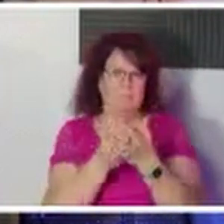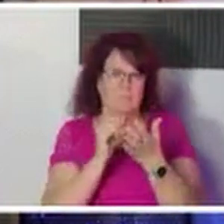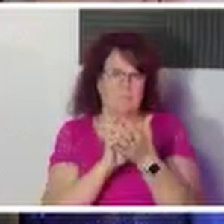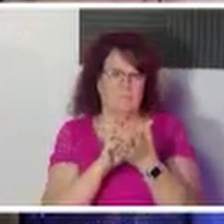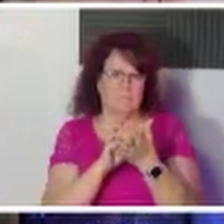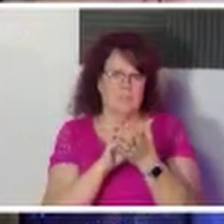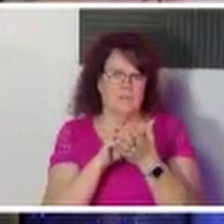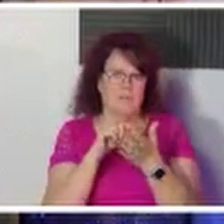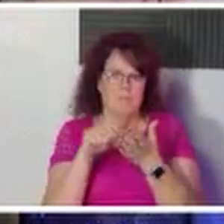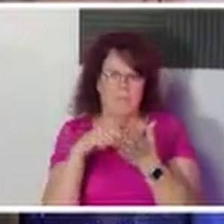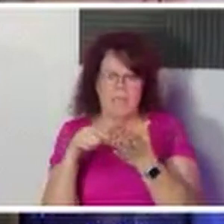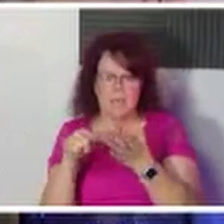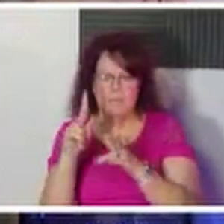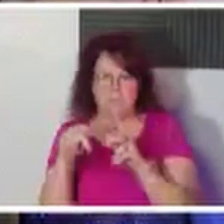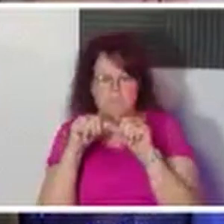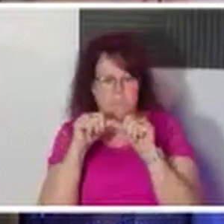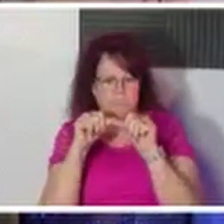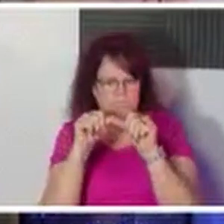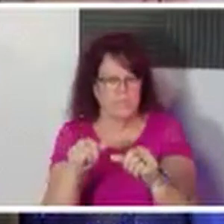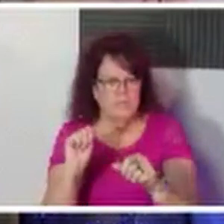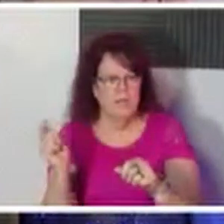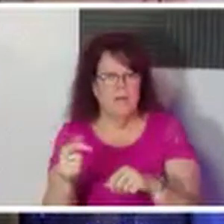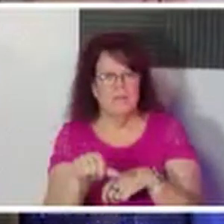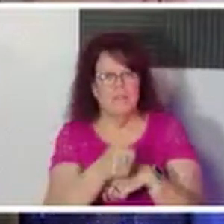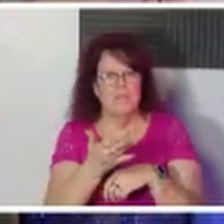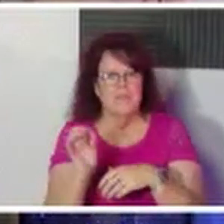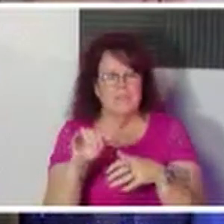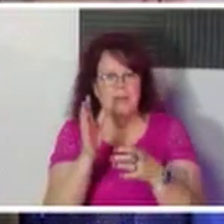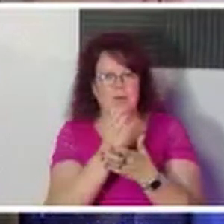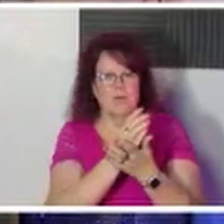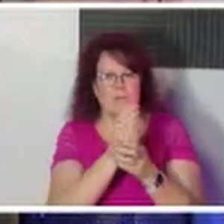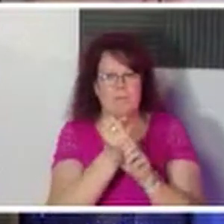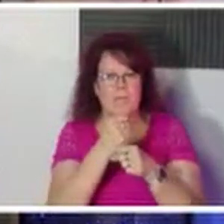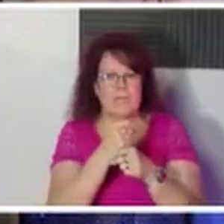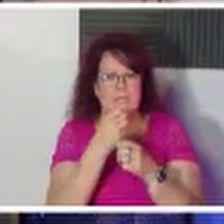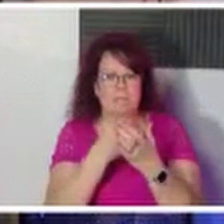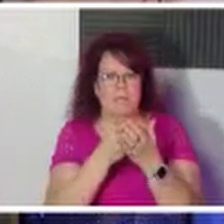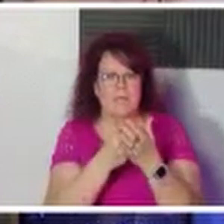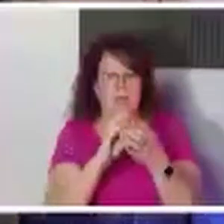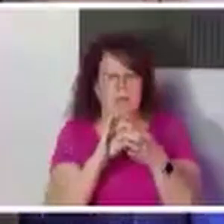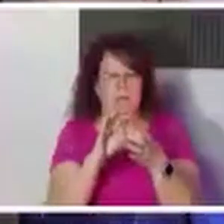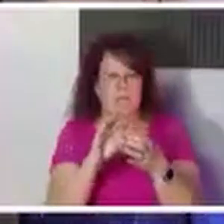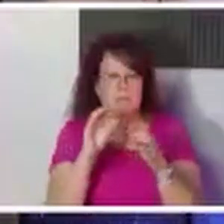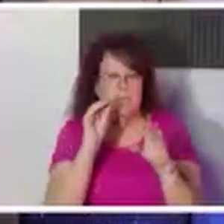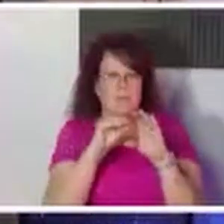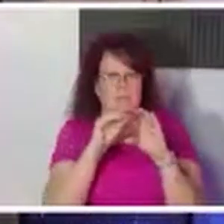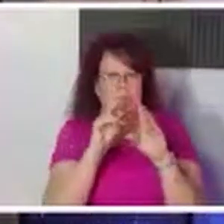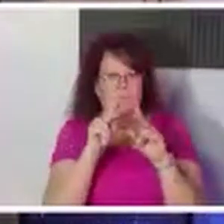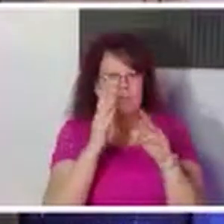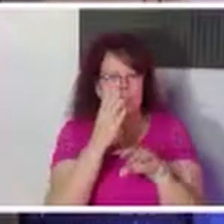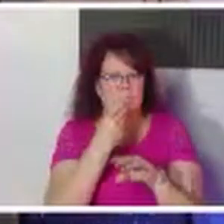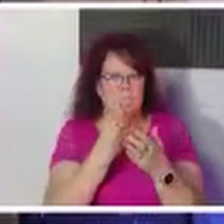just bailing people out constantly, that all of these other things that are making ancillary money off of incarcerated people will just go out of